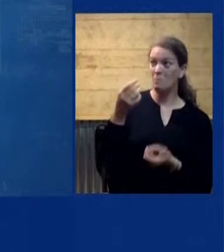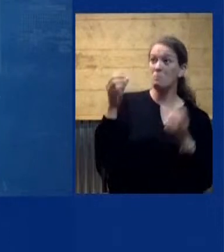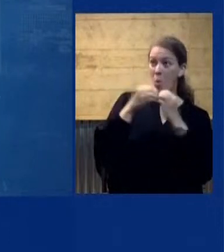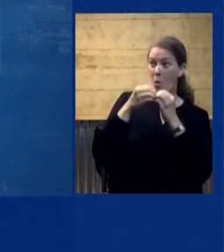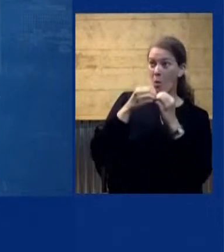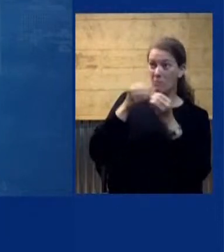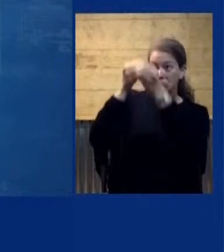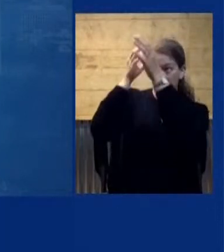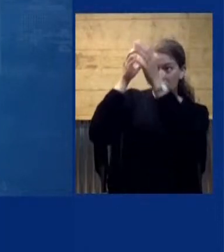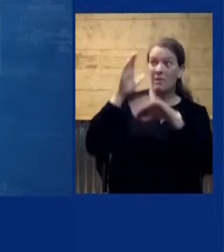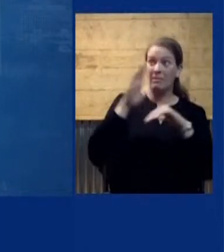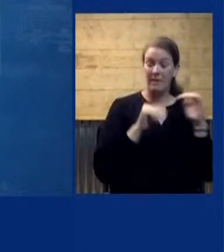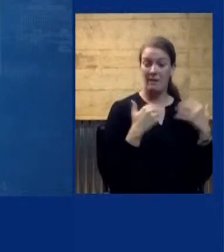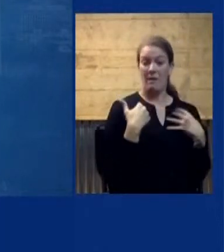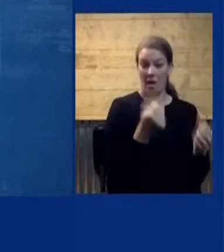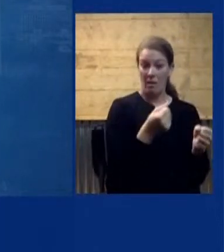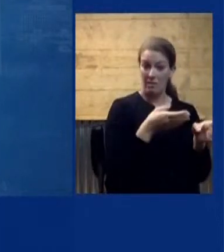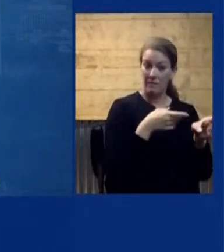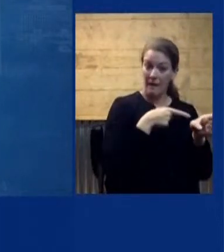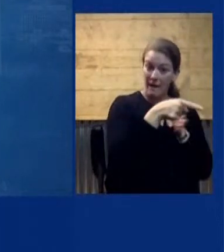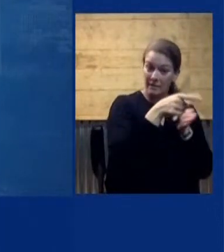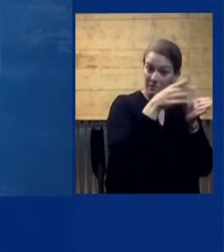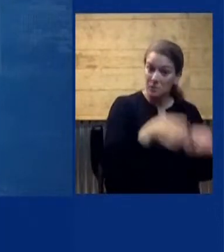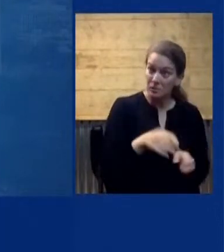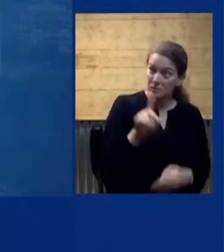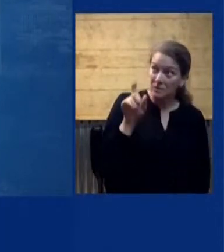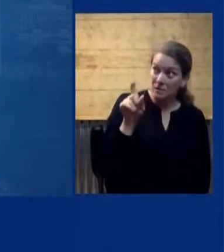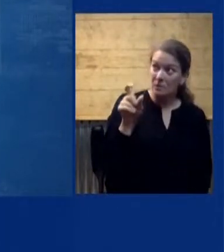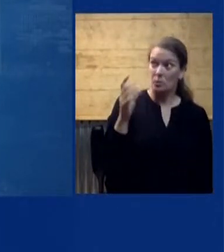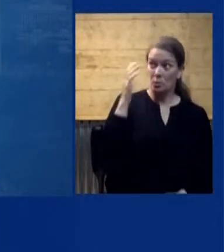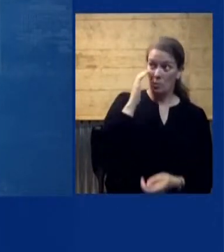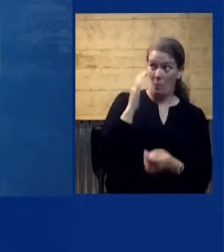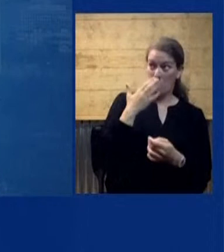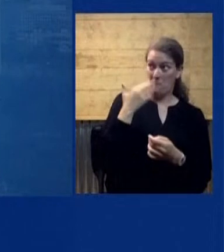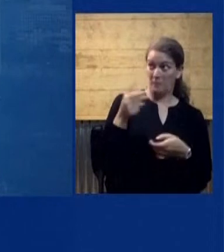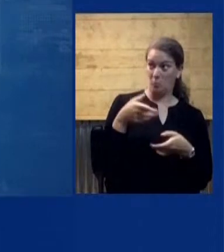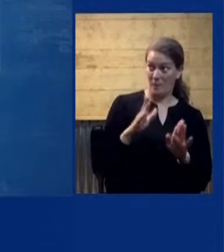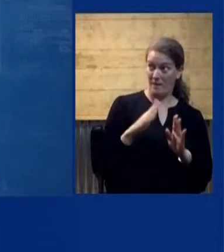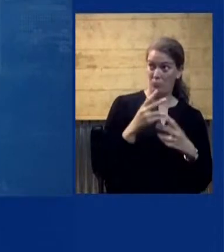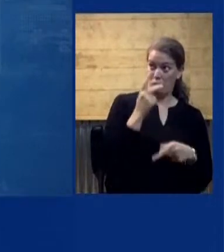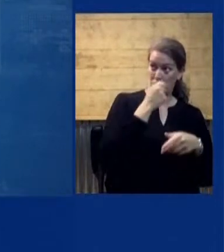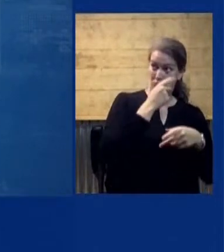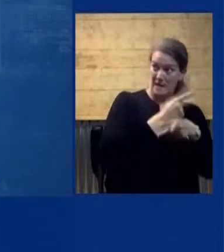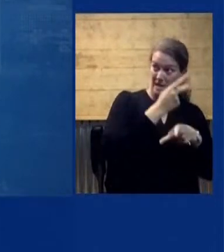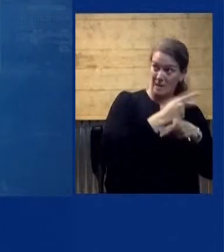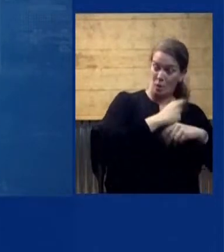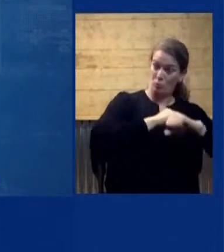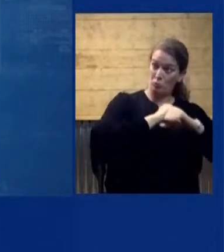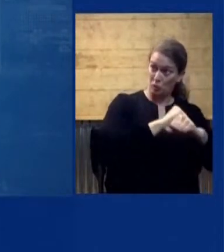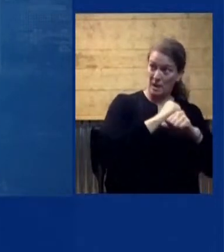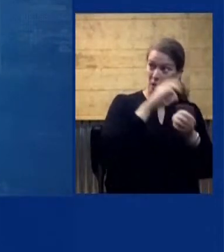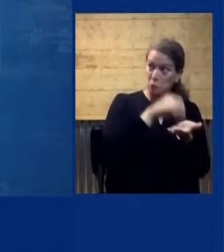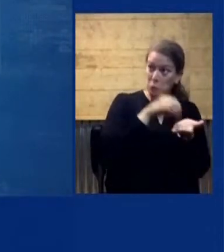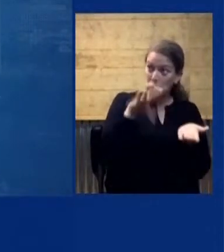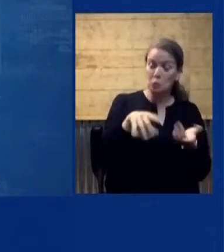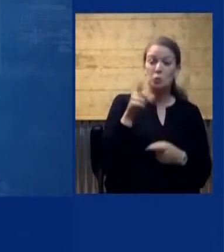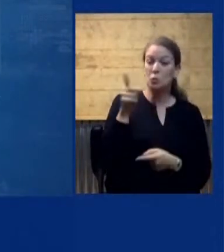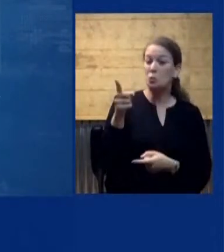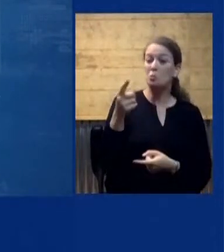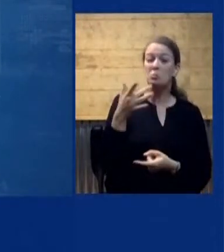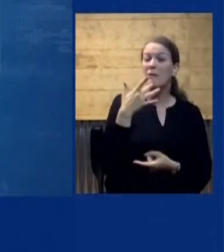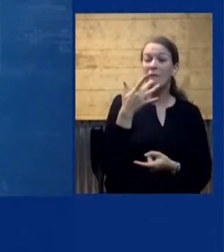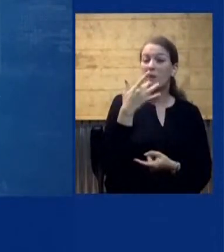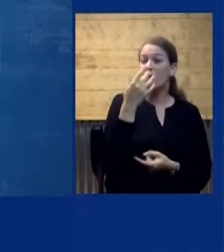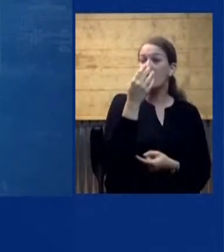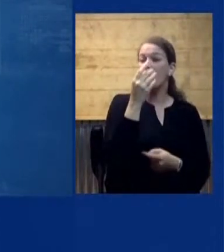how to protect the health of students? Do you really want to disregard children's safety? Do you